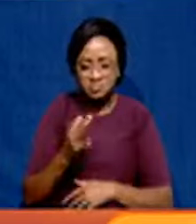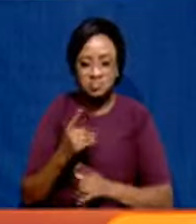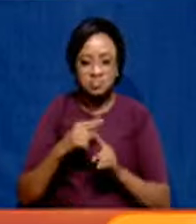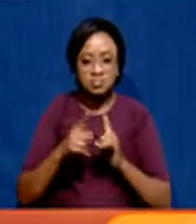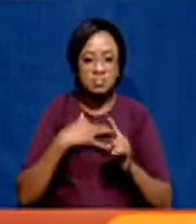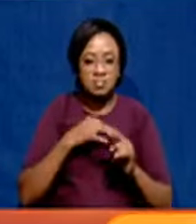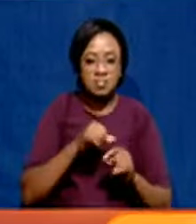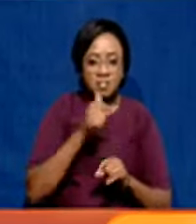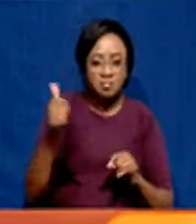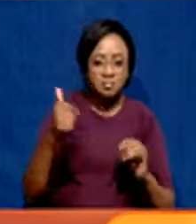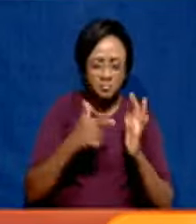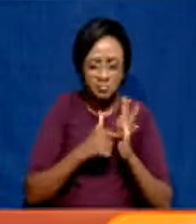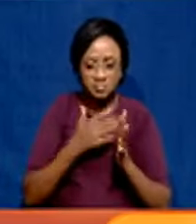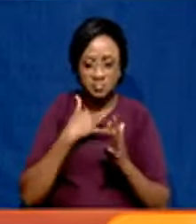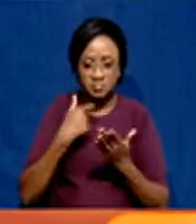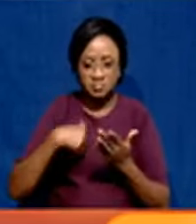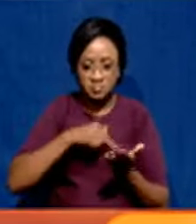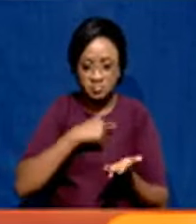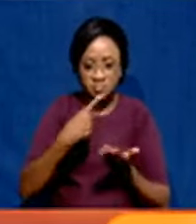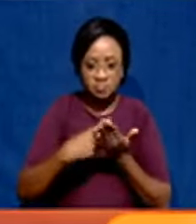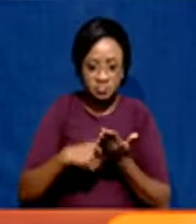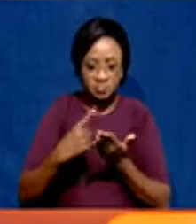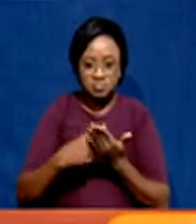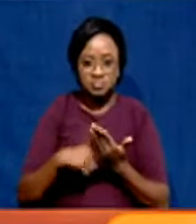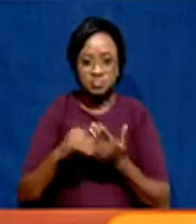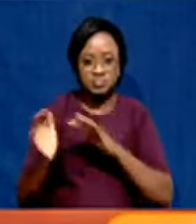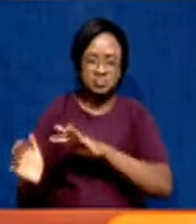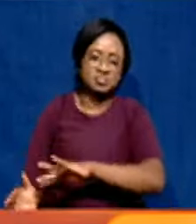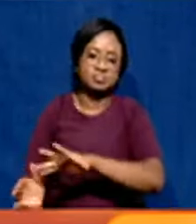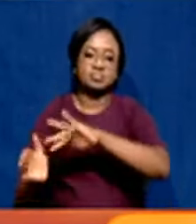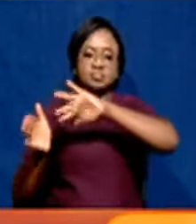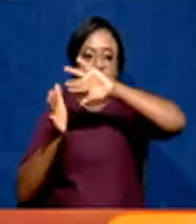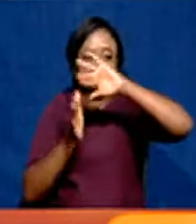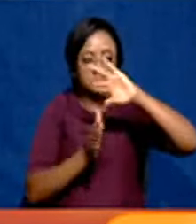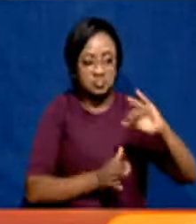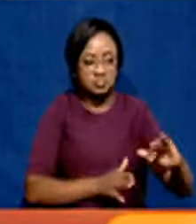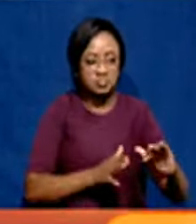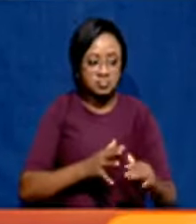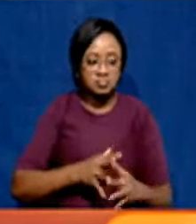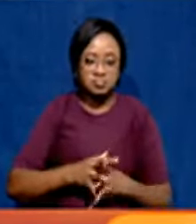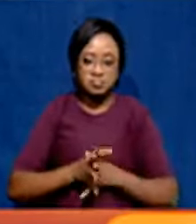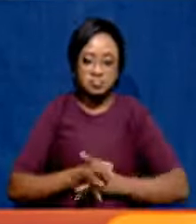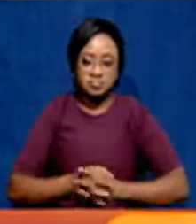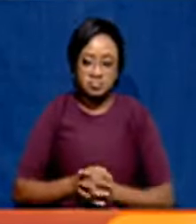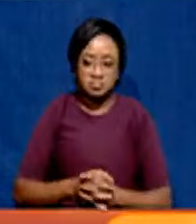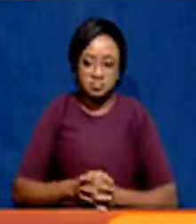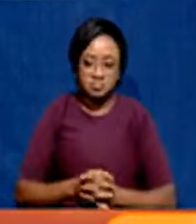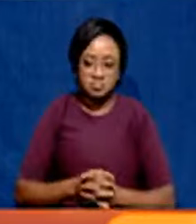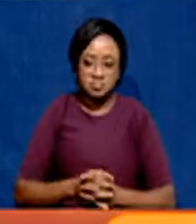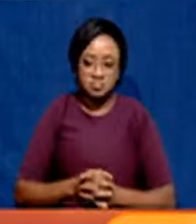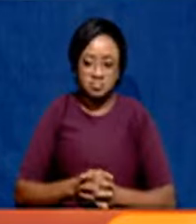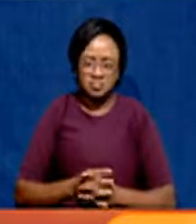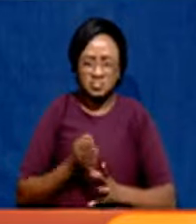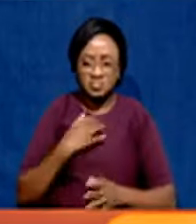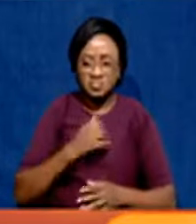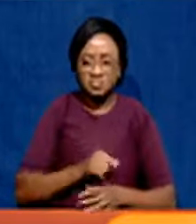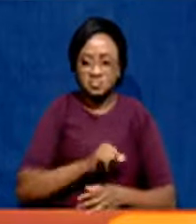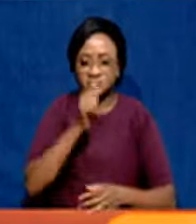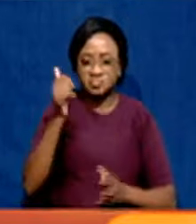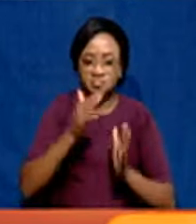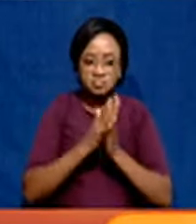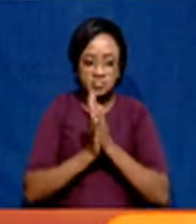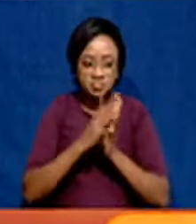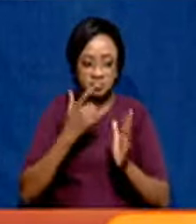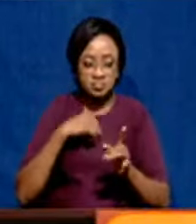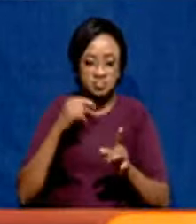else. Let's shift gears in our conversation now. To another story that perhaps in the newsrooms we've been